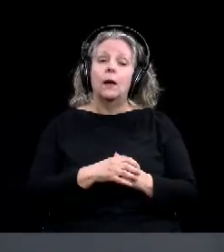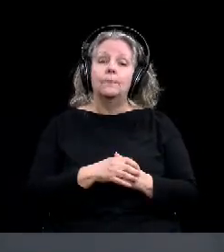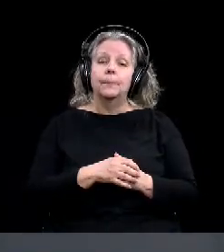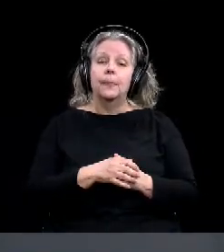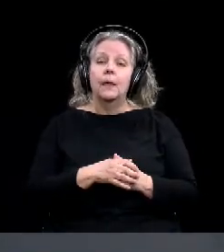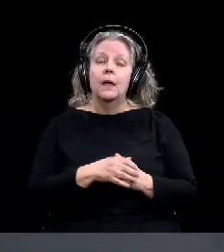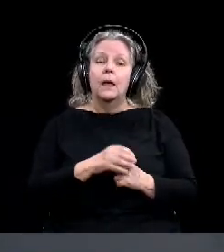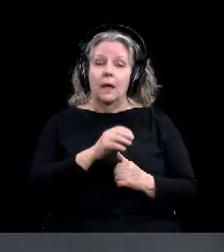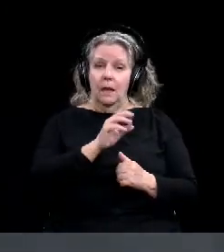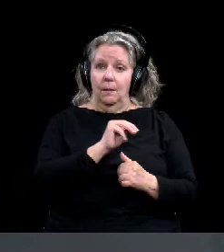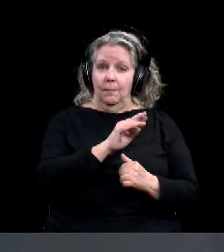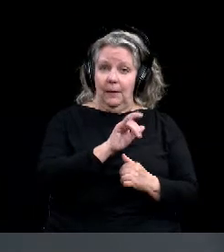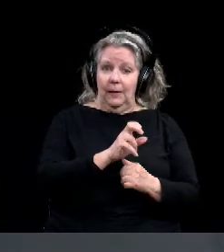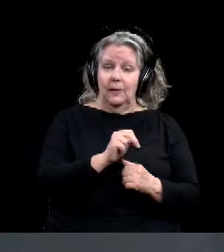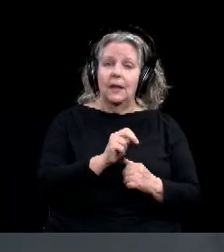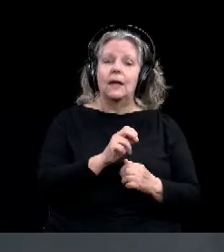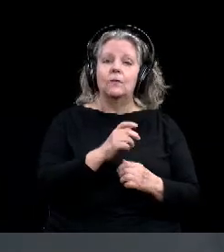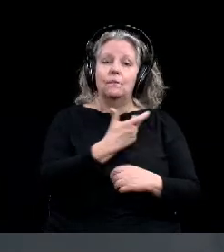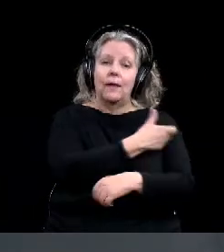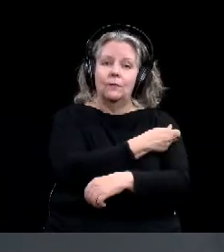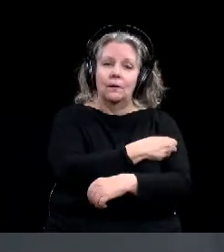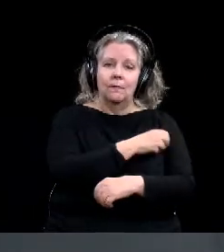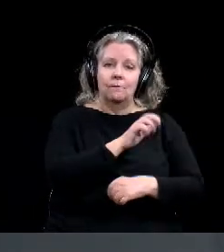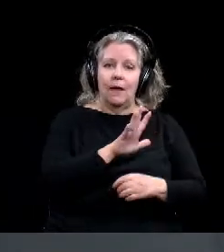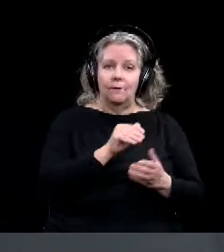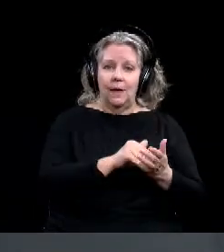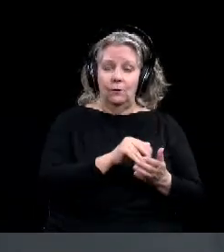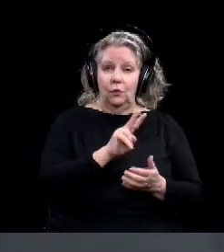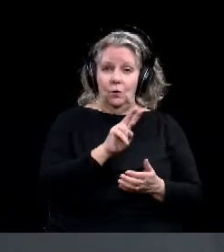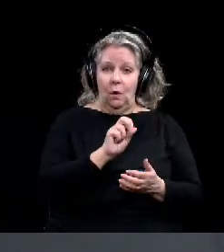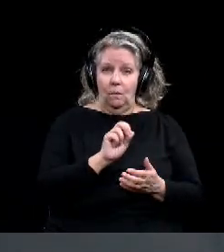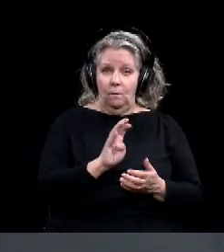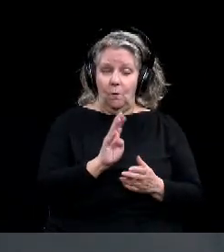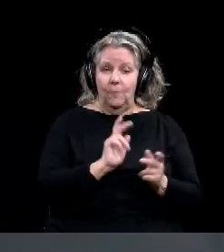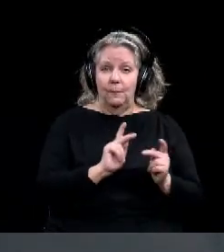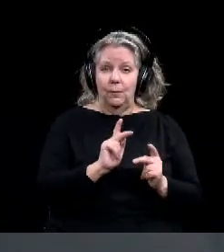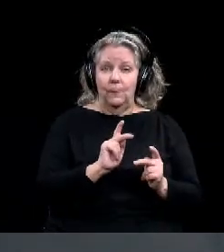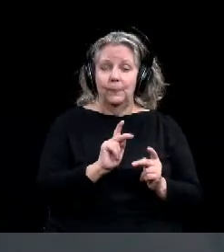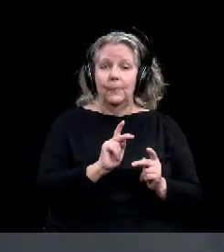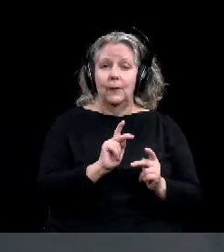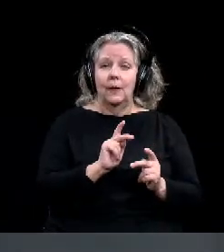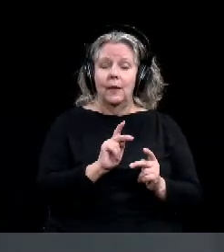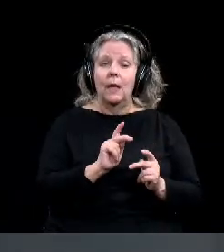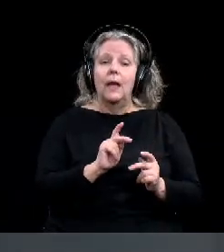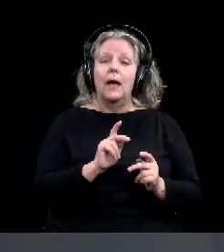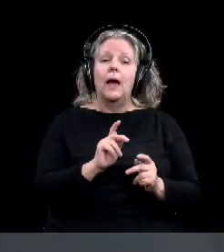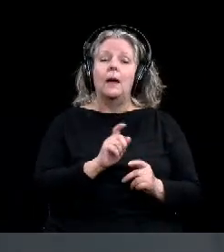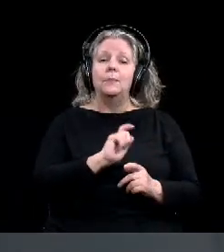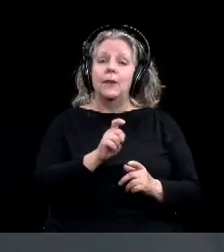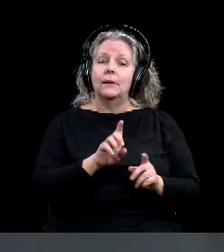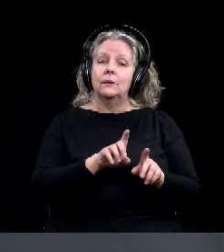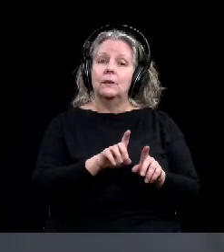5,204 people. According to the Texas Department of State Health Services dashboard, a total of